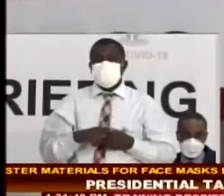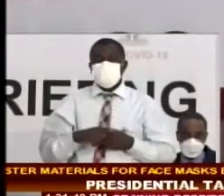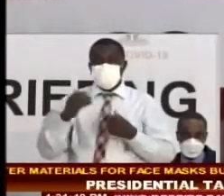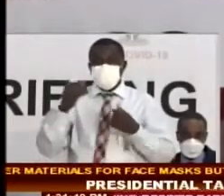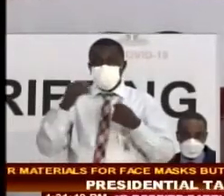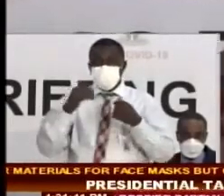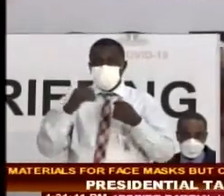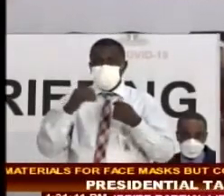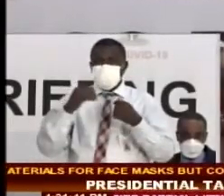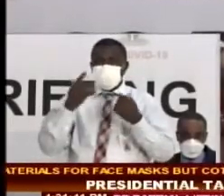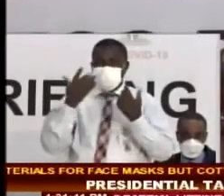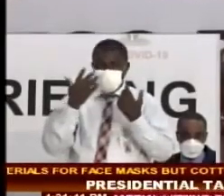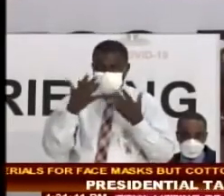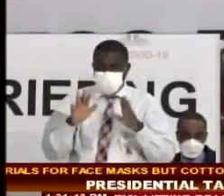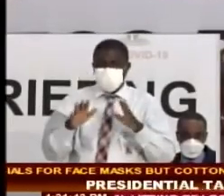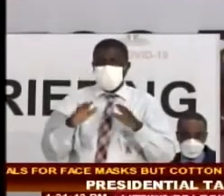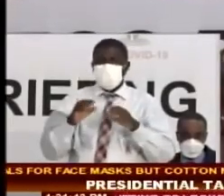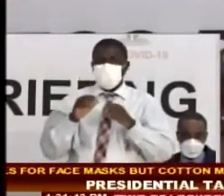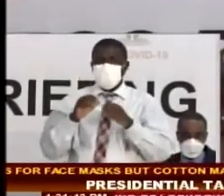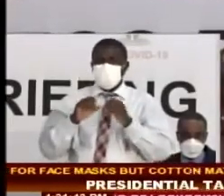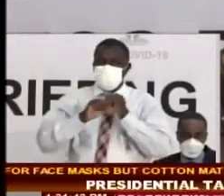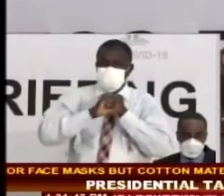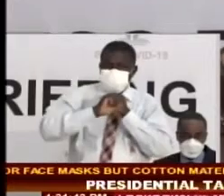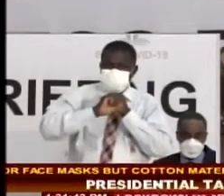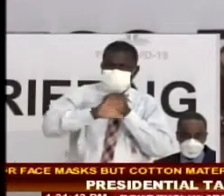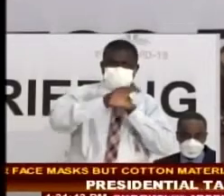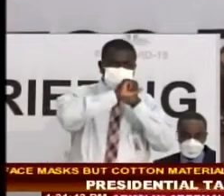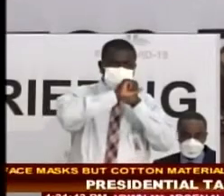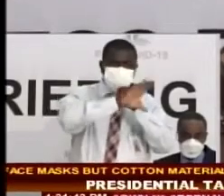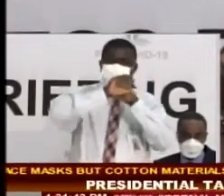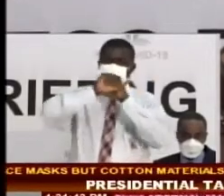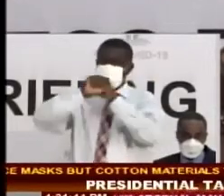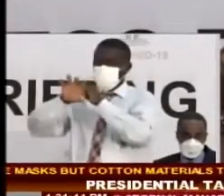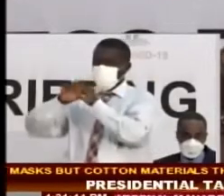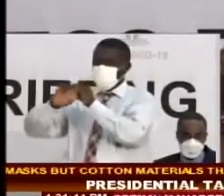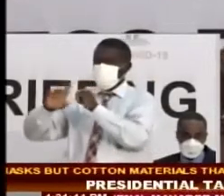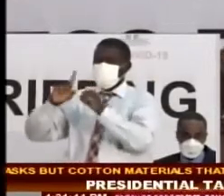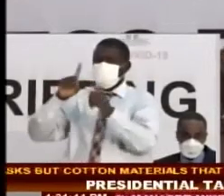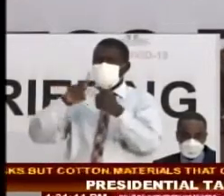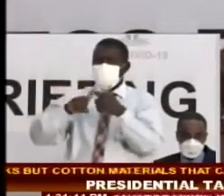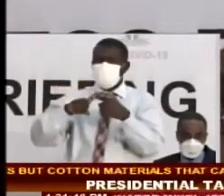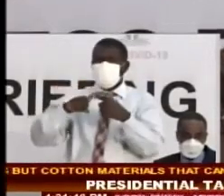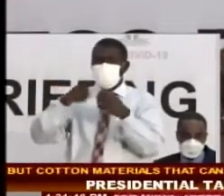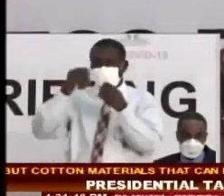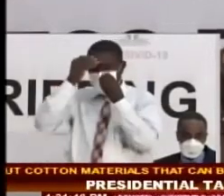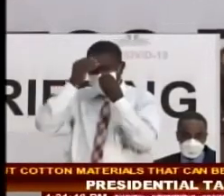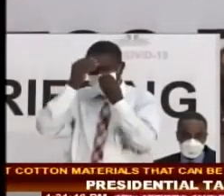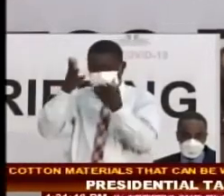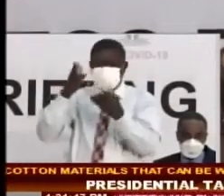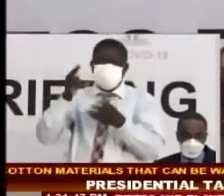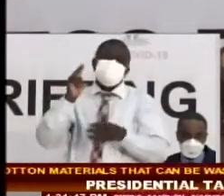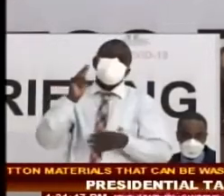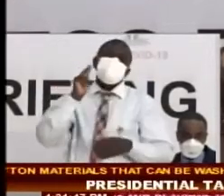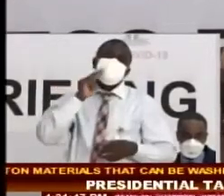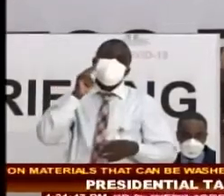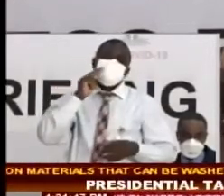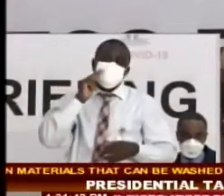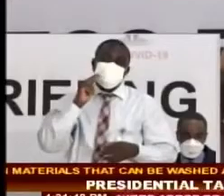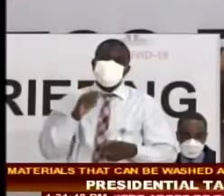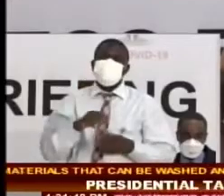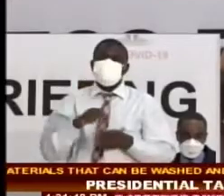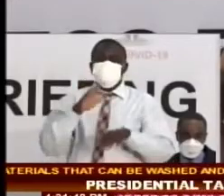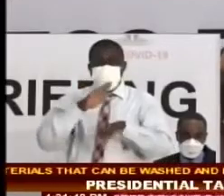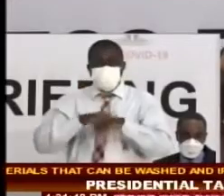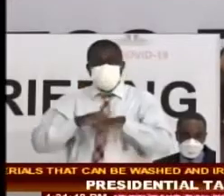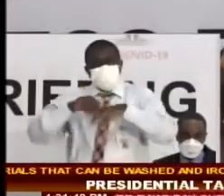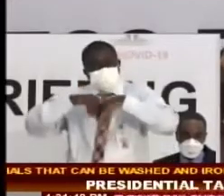and advocacy campaign to continue to reach Nigerians with information on how they can